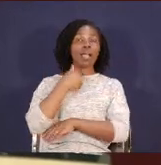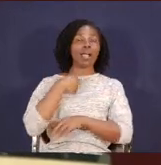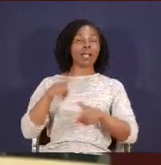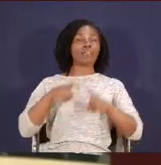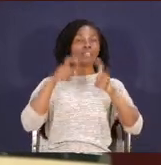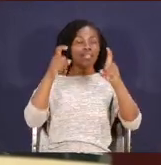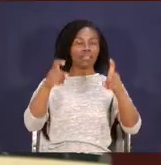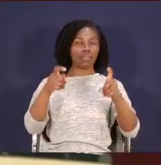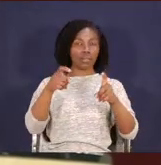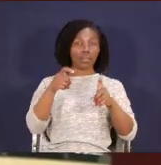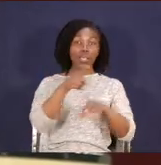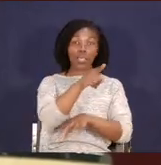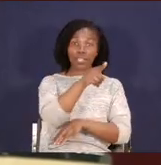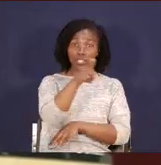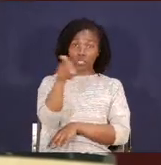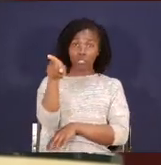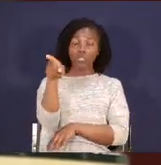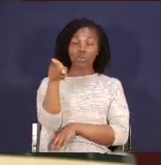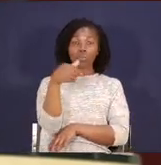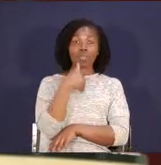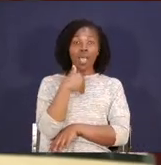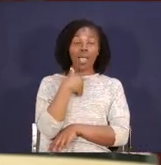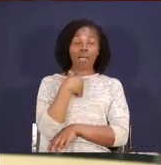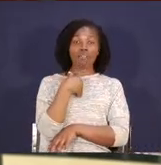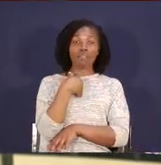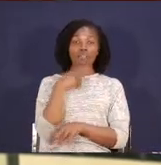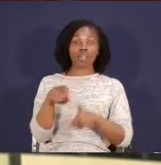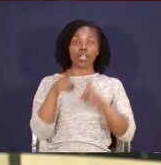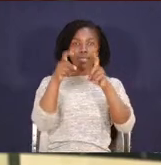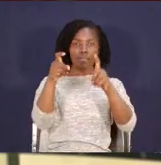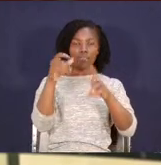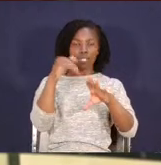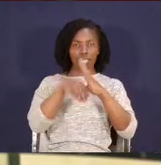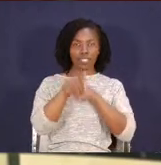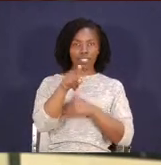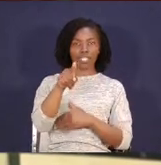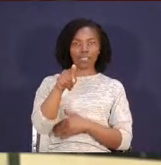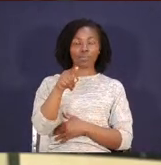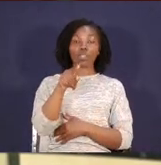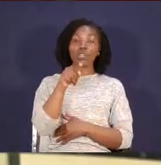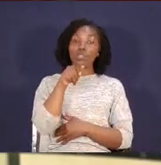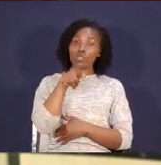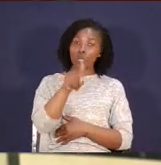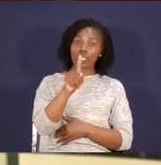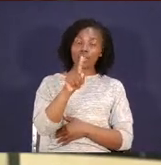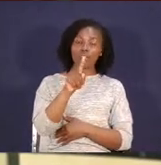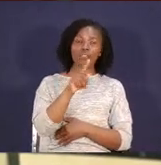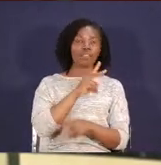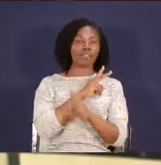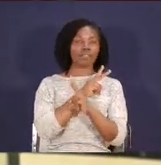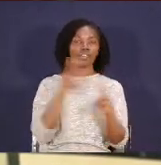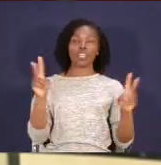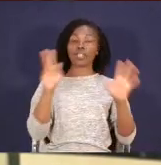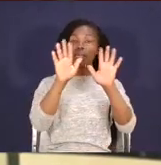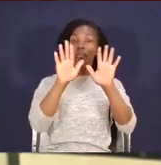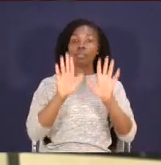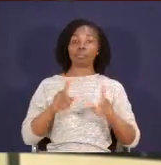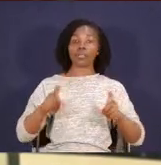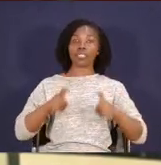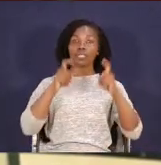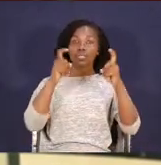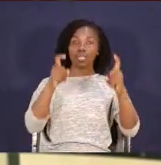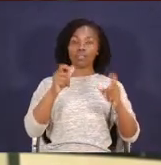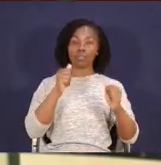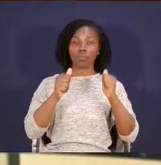And there is treasure inside you. You have very, very important gifts that God